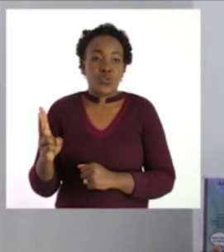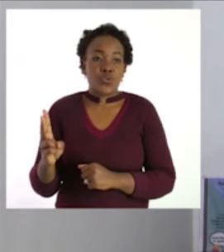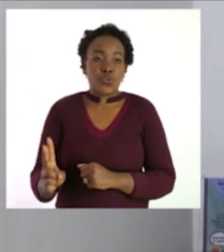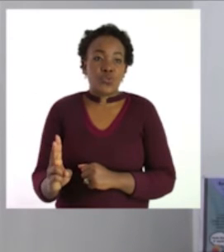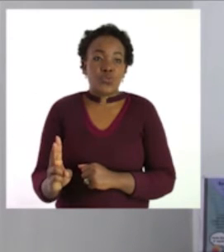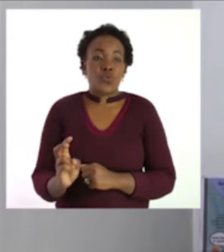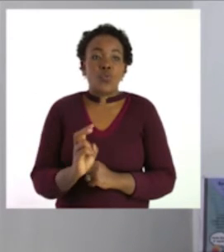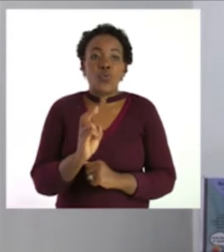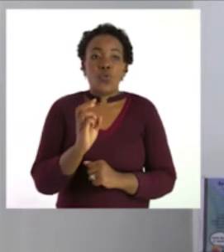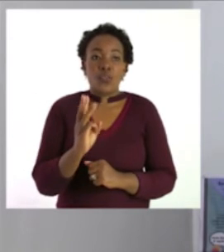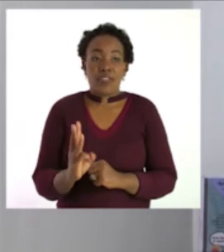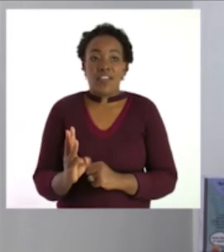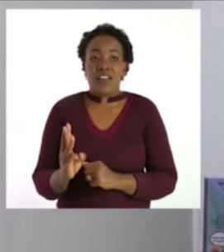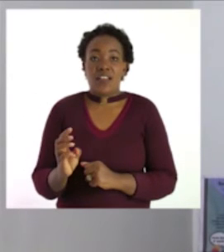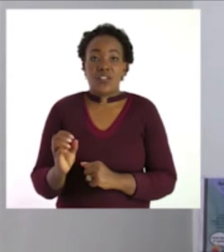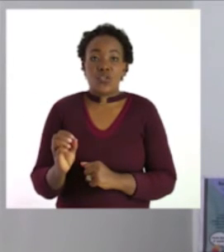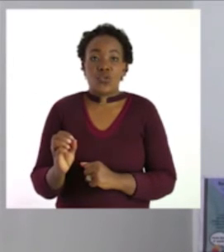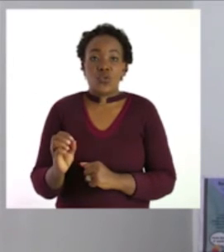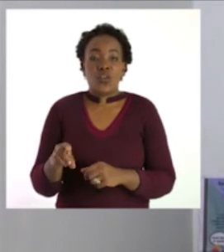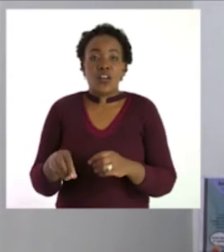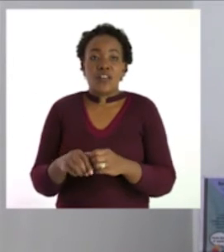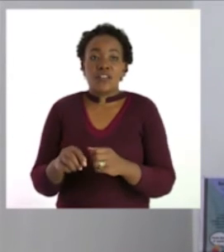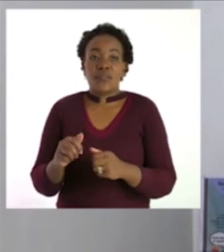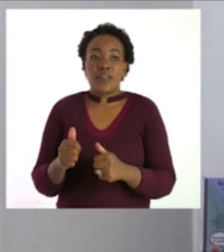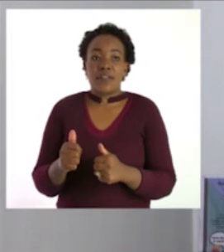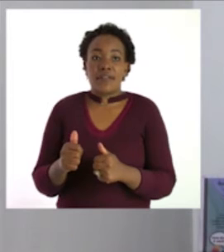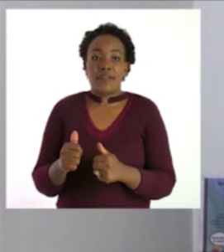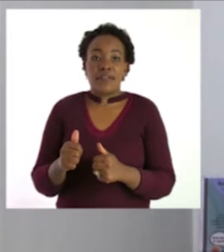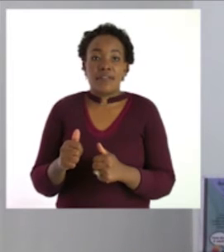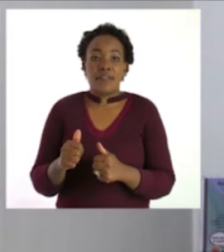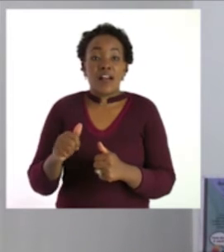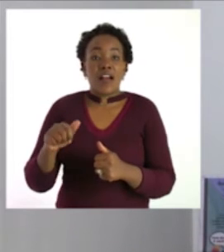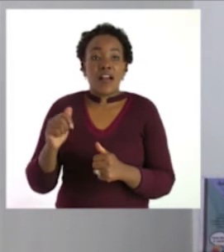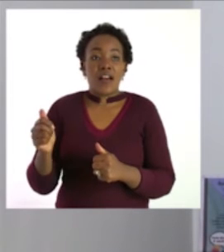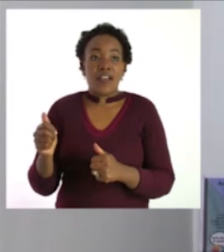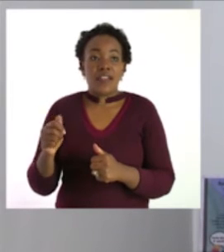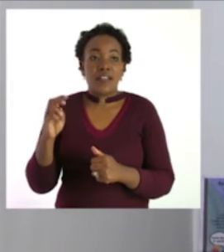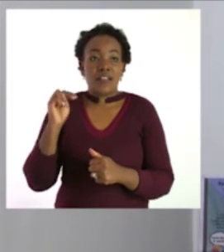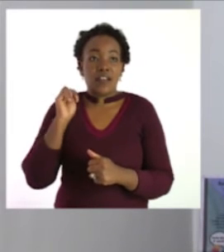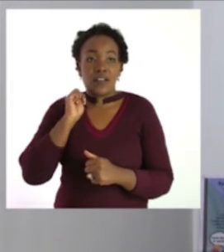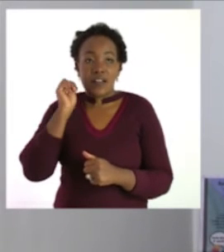if a word ends with S, like here you add